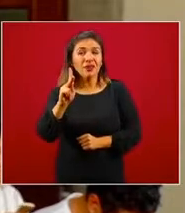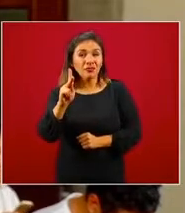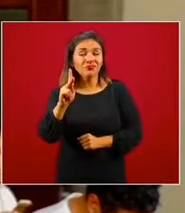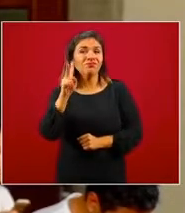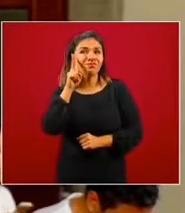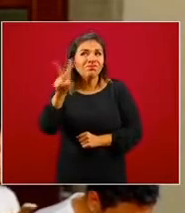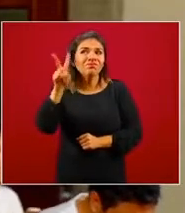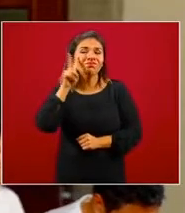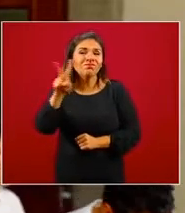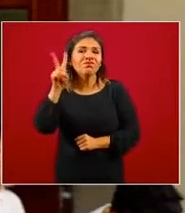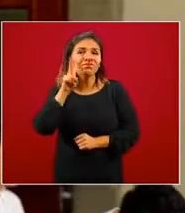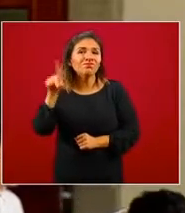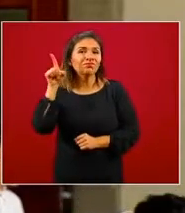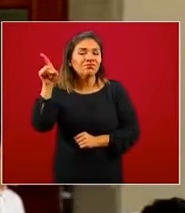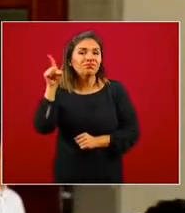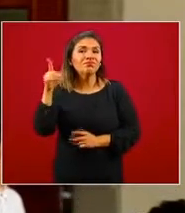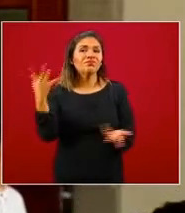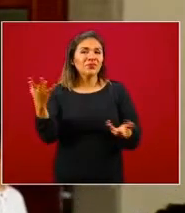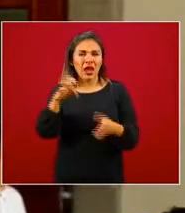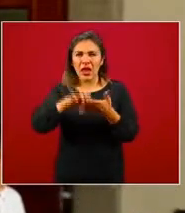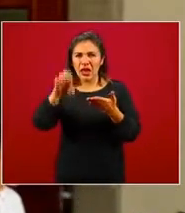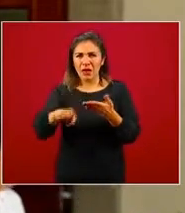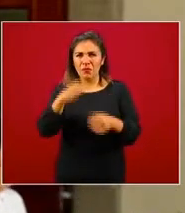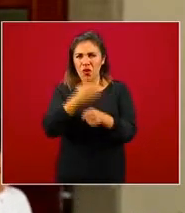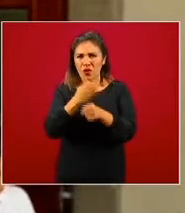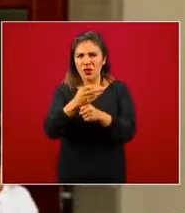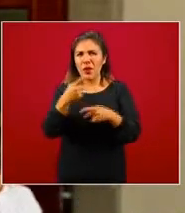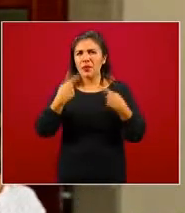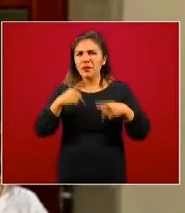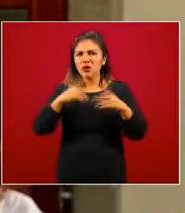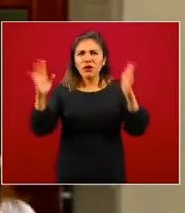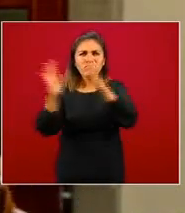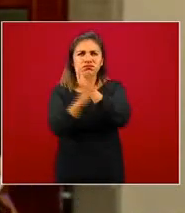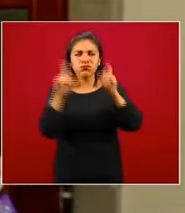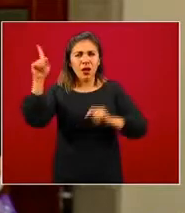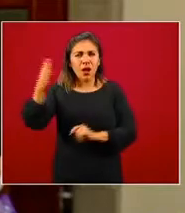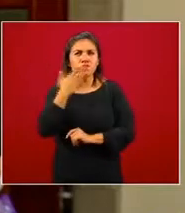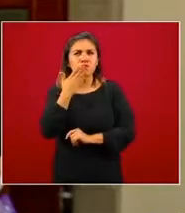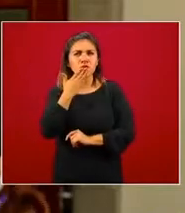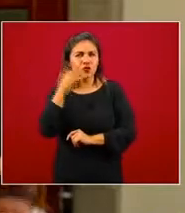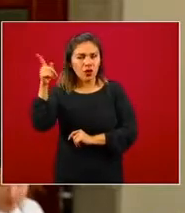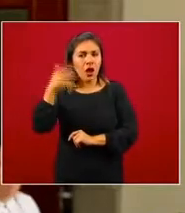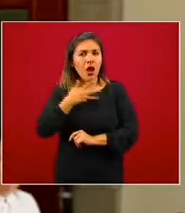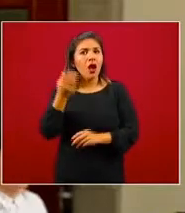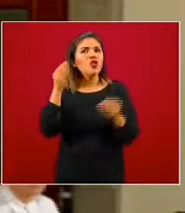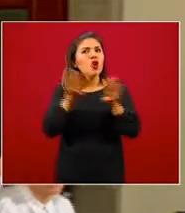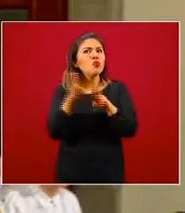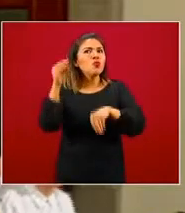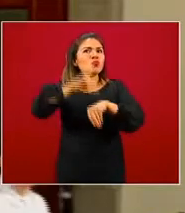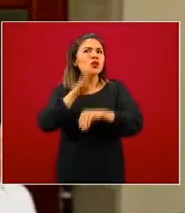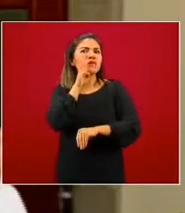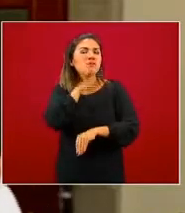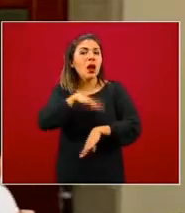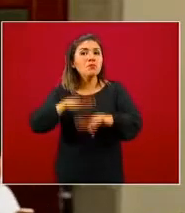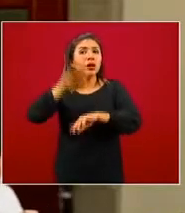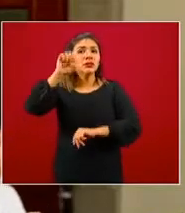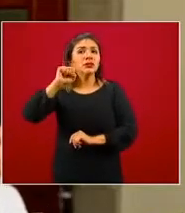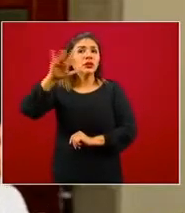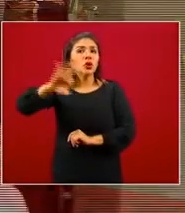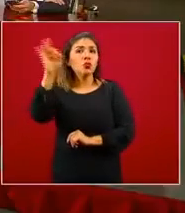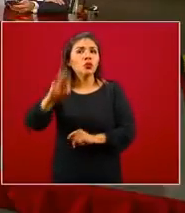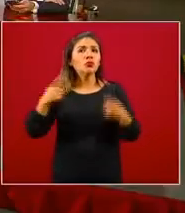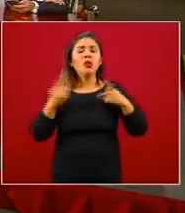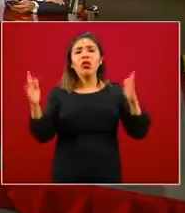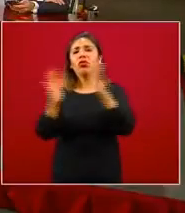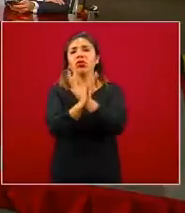1,300 confirmed cases. But we've seen, for example, in the mobility report, that Sonora is